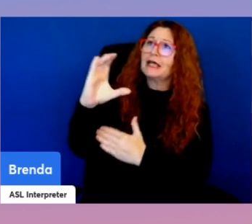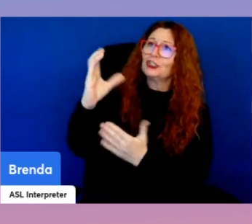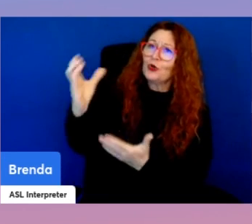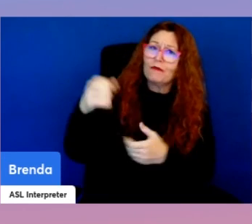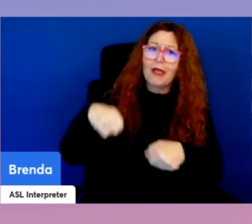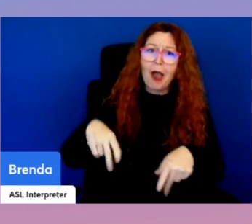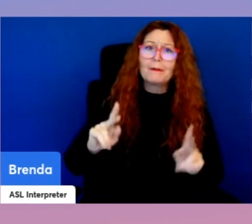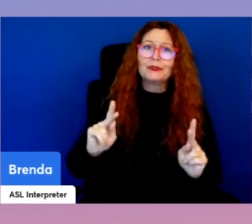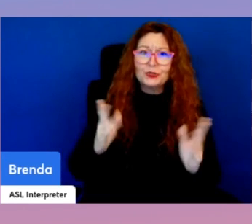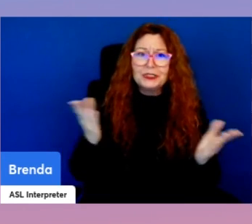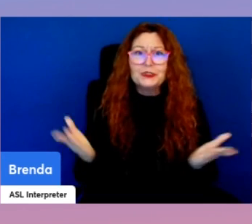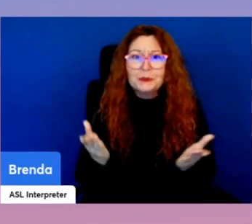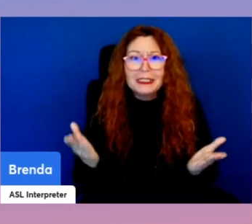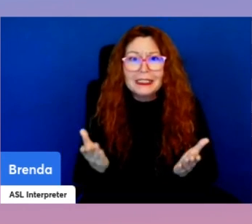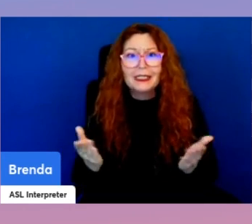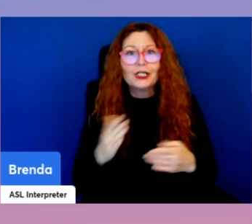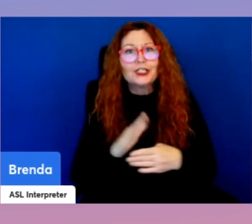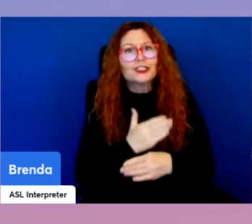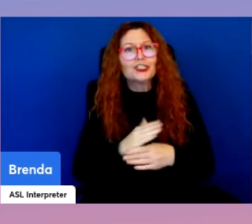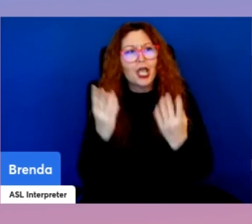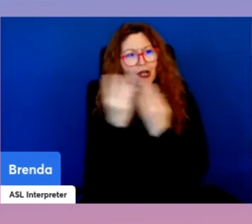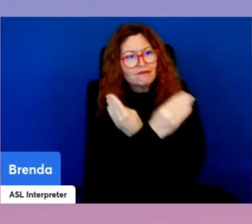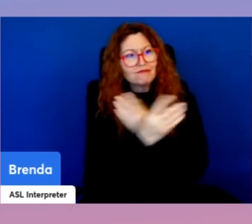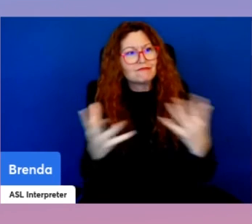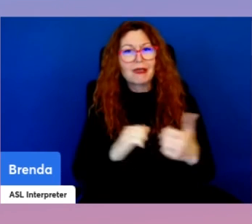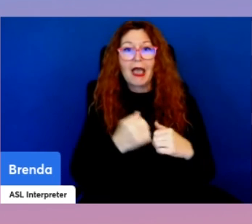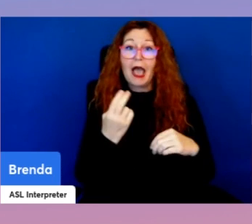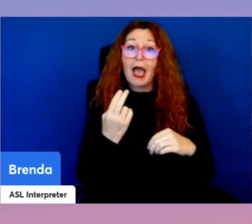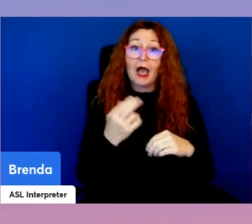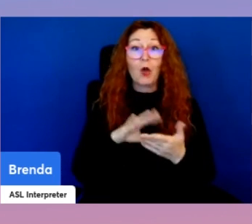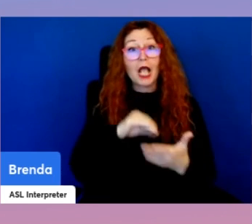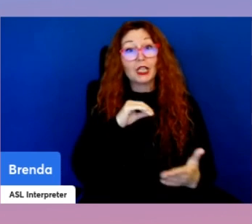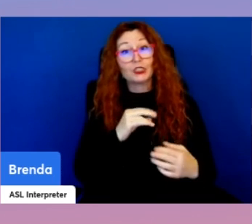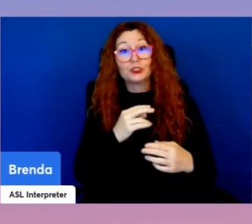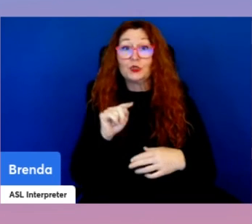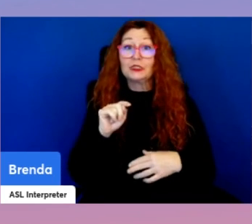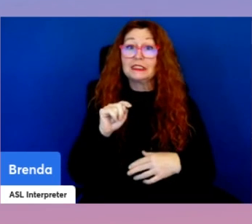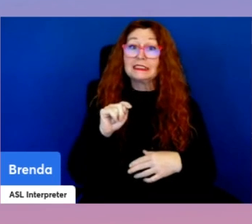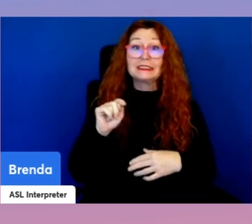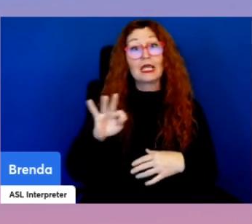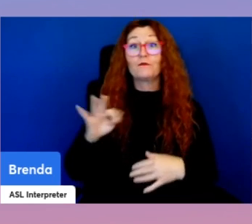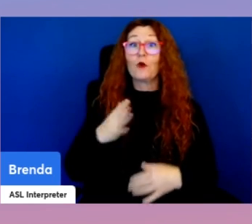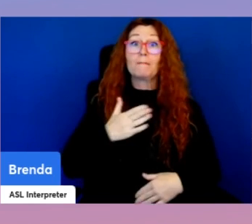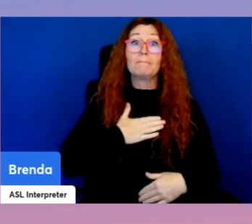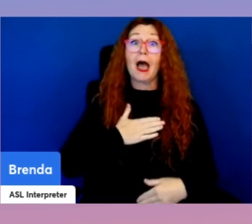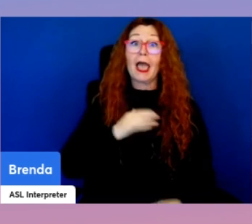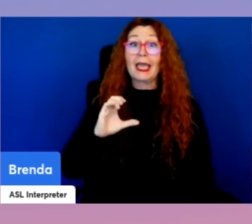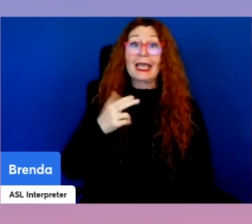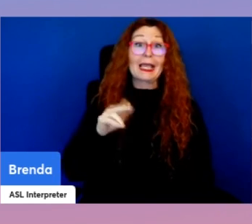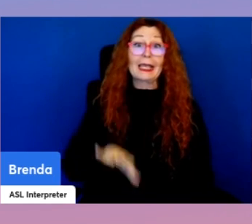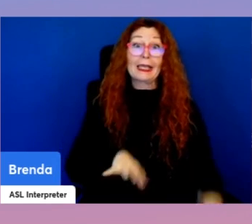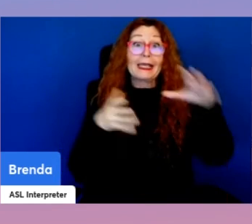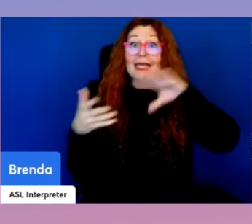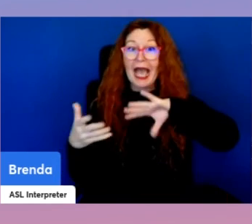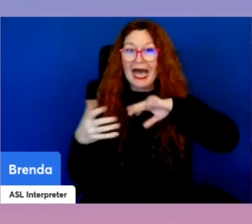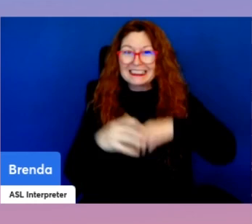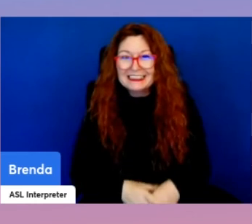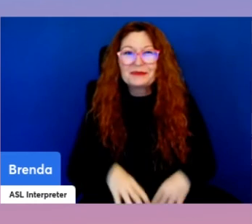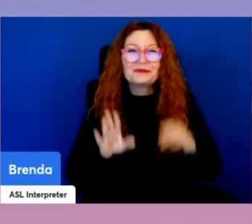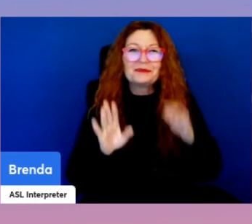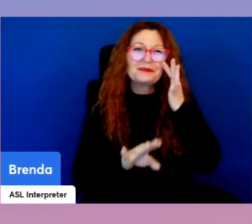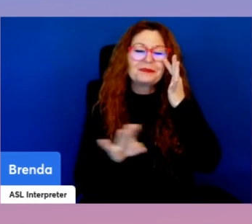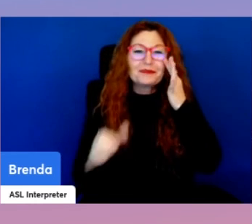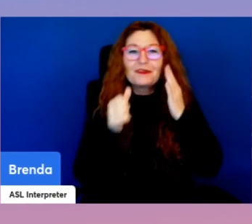to share with you guys how I've learned to Terraform AKS. If you want to learn more or hear more from me about Azure, Terraform,